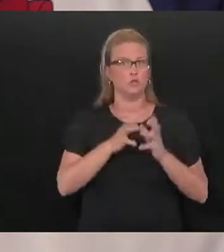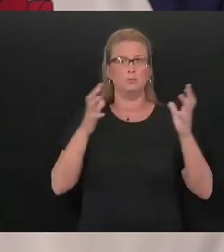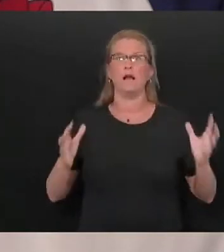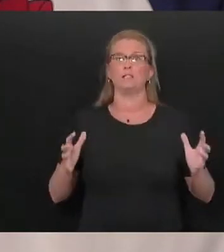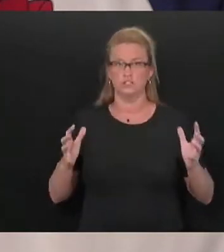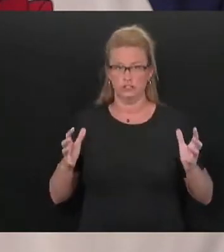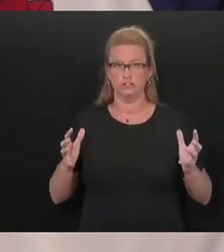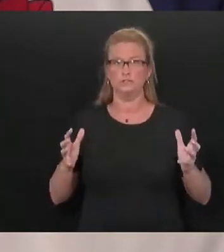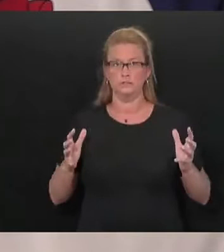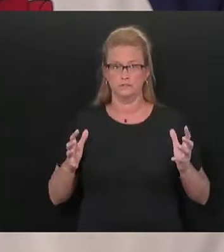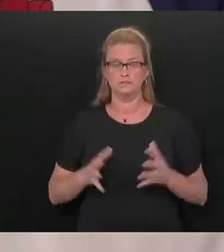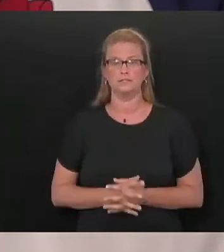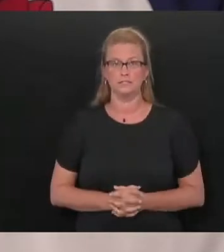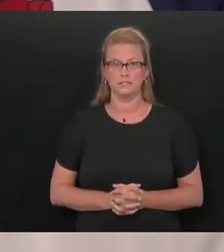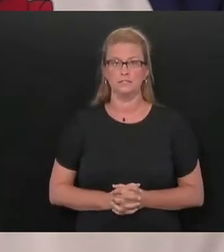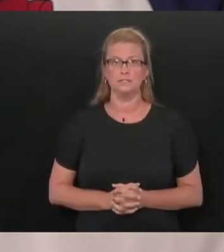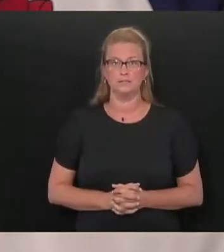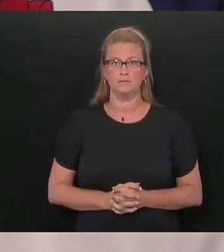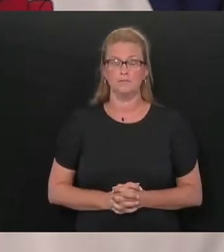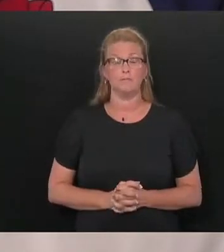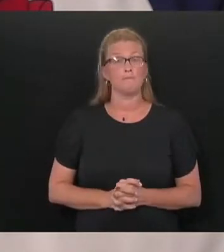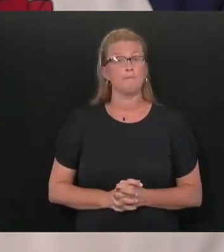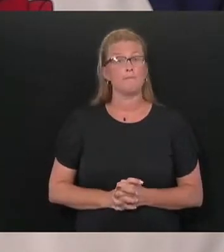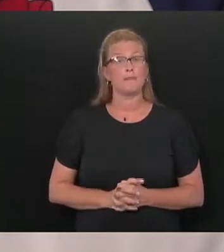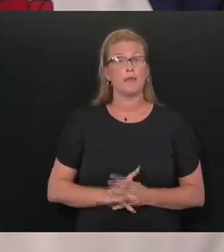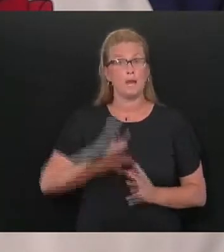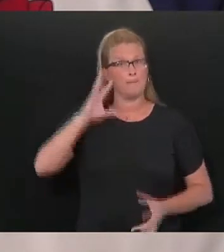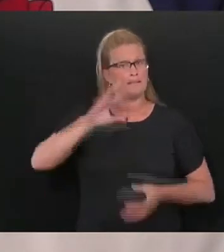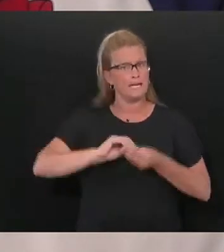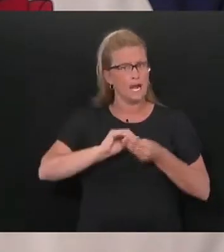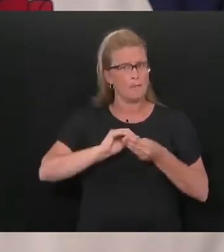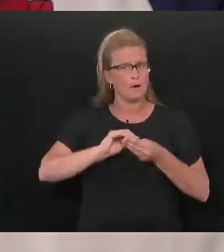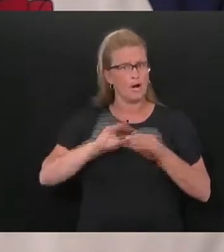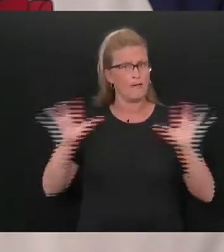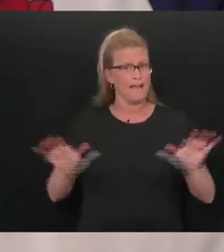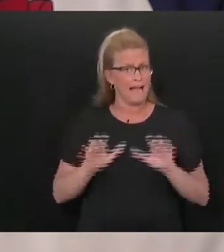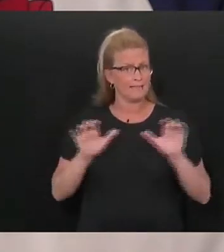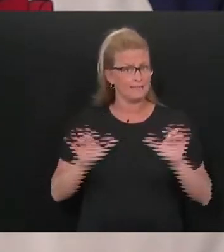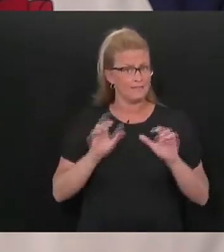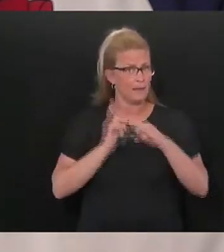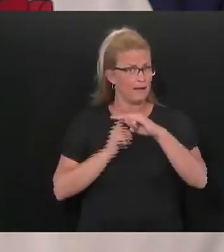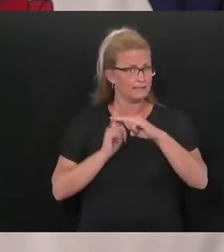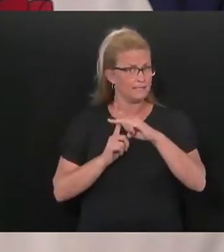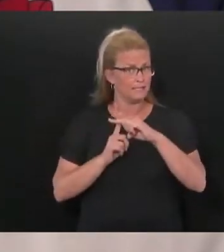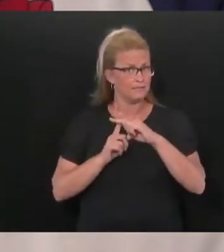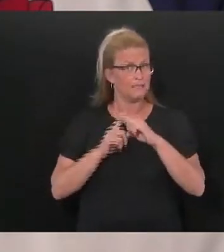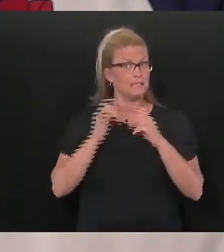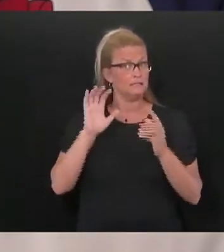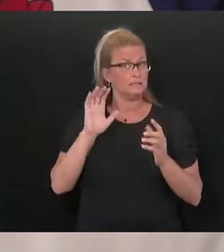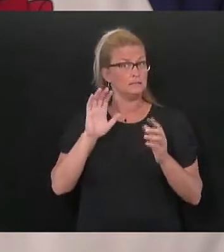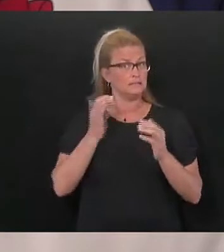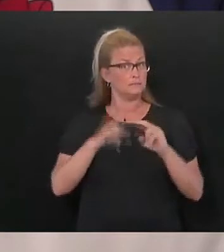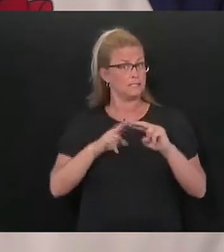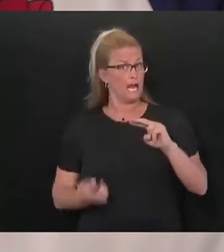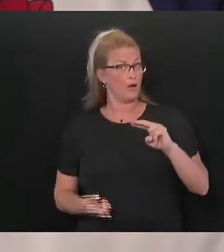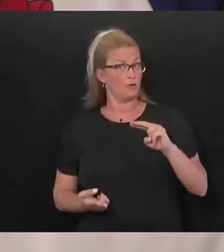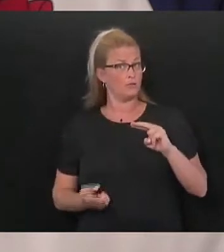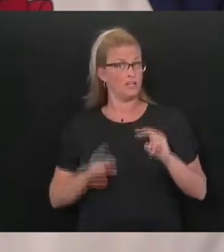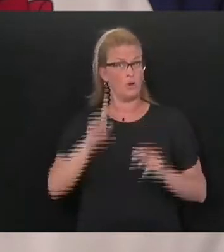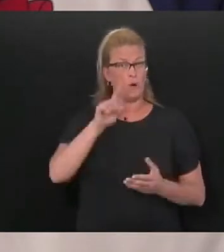much. Now, the total number of active cases in West Virginia is down to